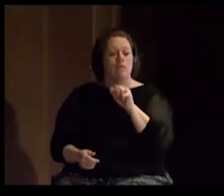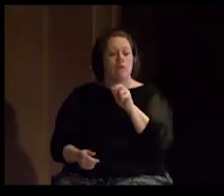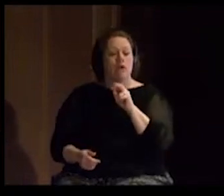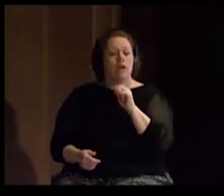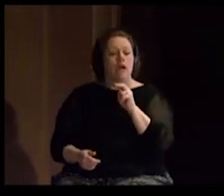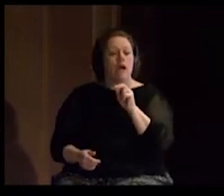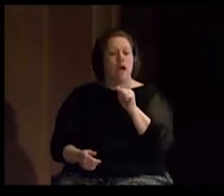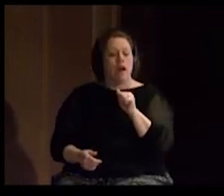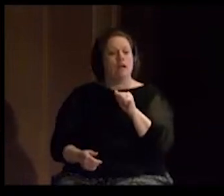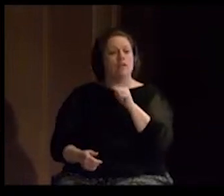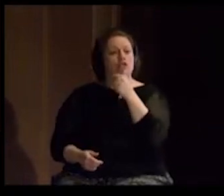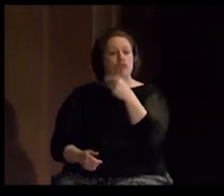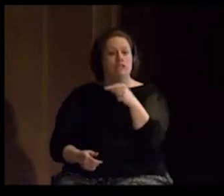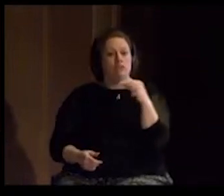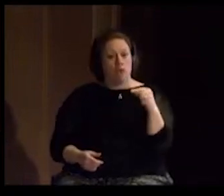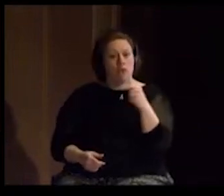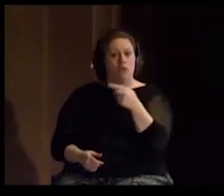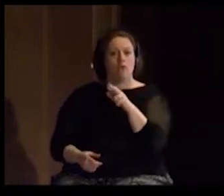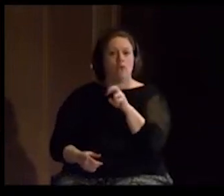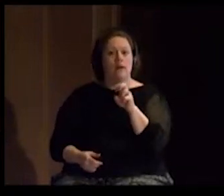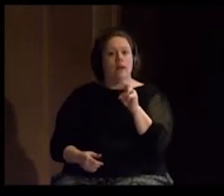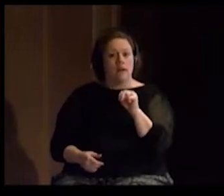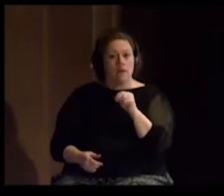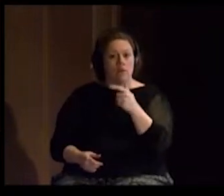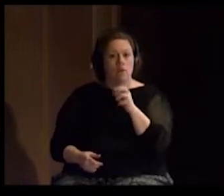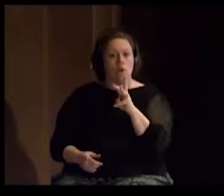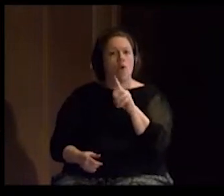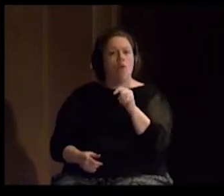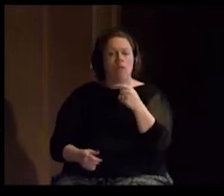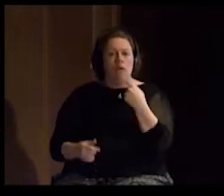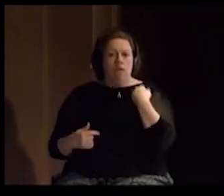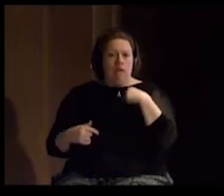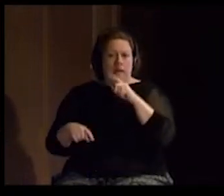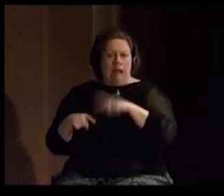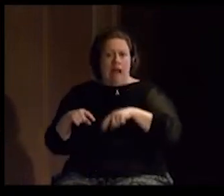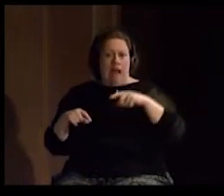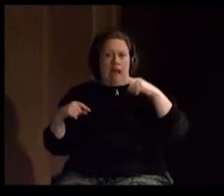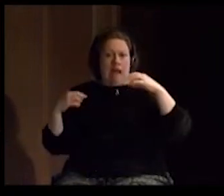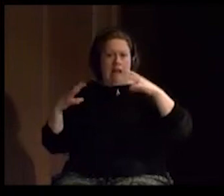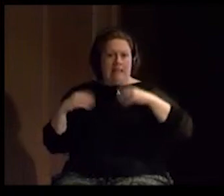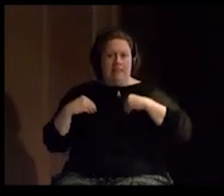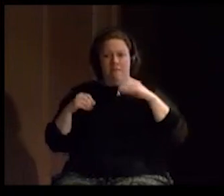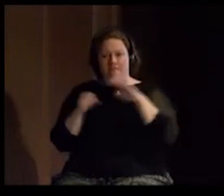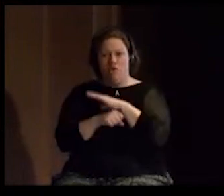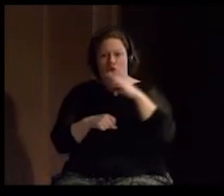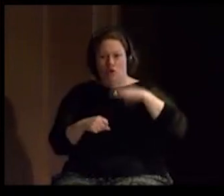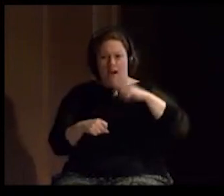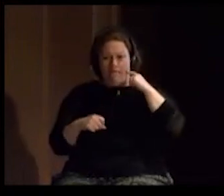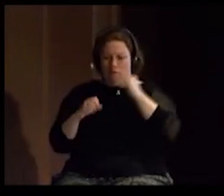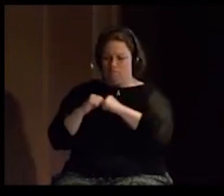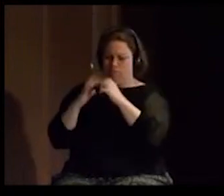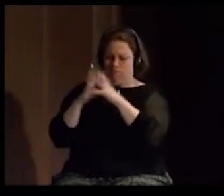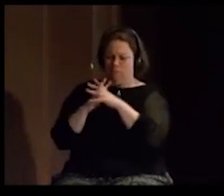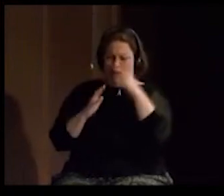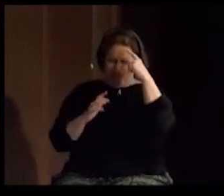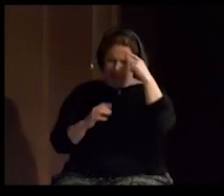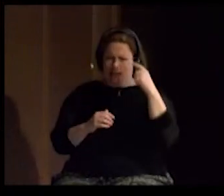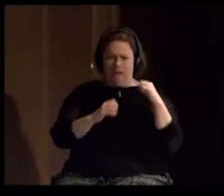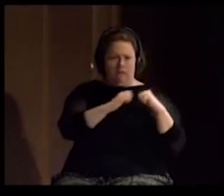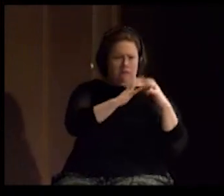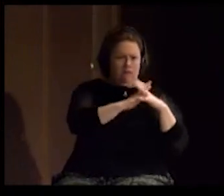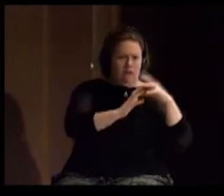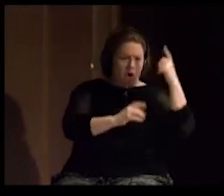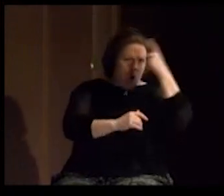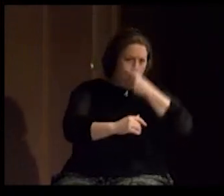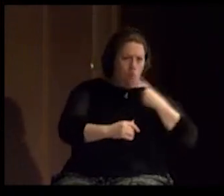I don't think we can take full credit in Guam for green growth. I believe it started in Hawaii, but there's sort of like the island nations, the